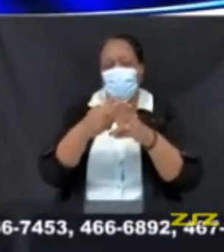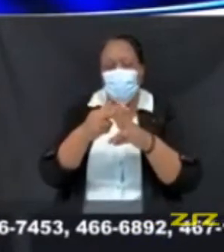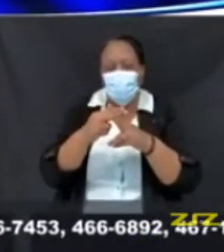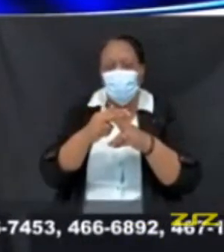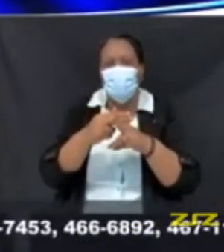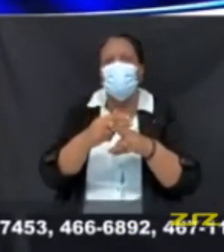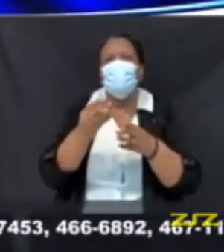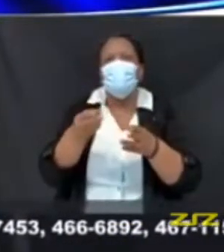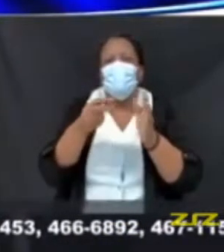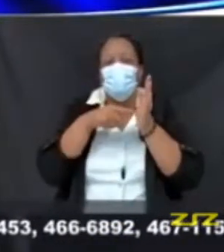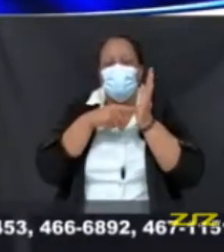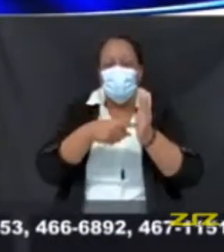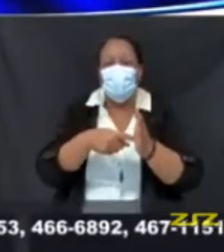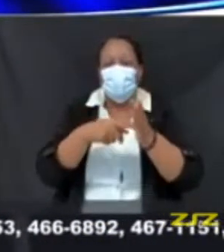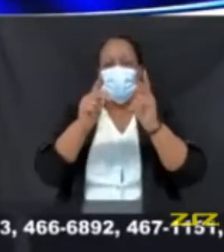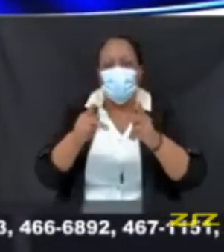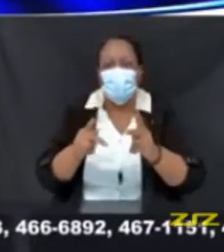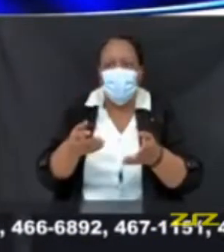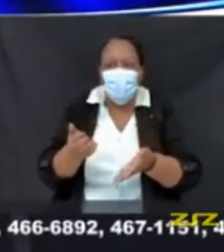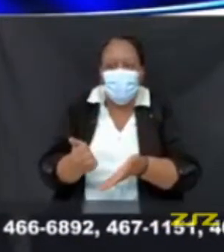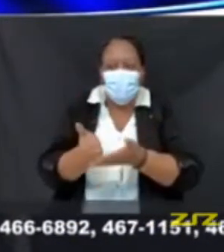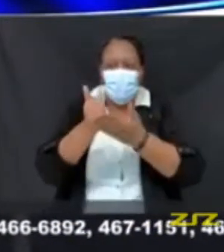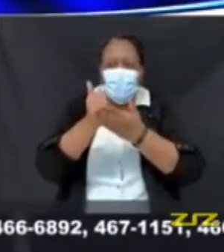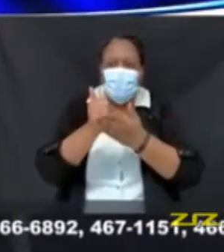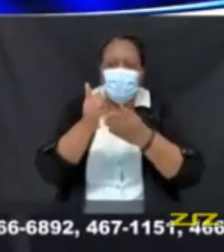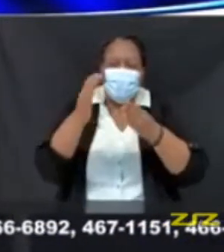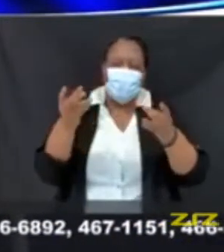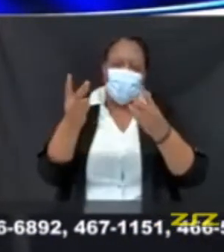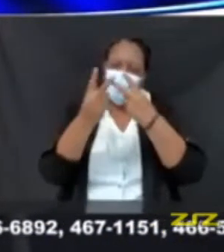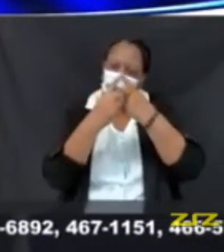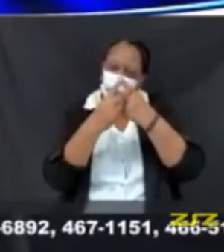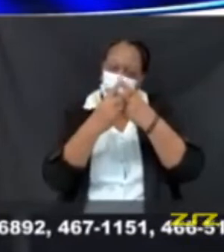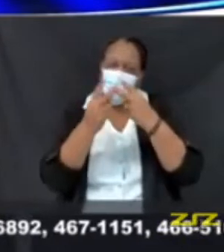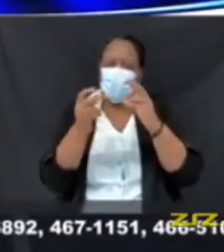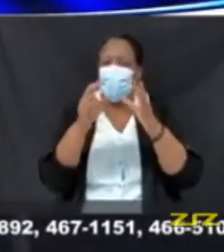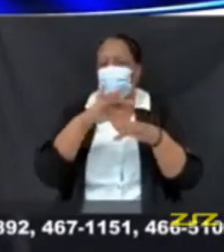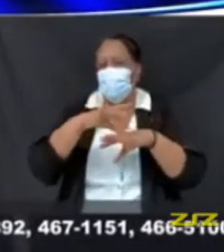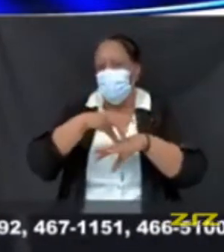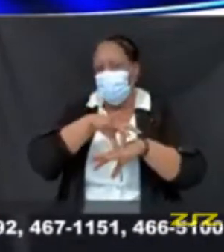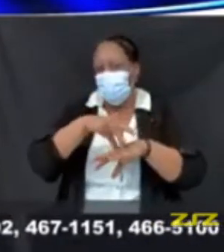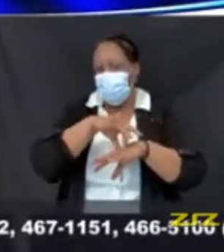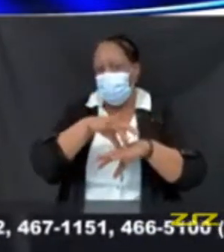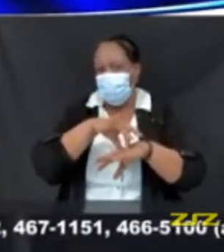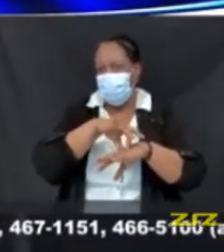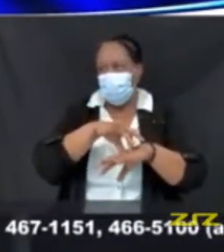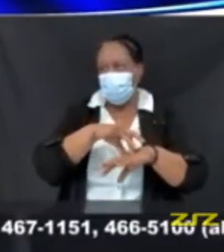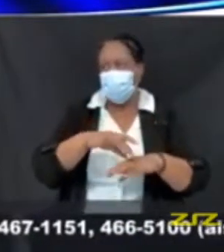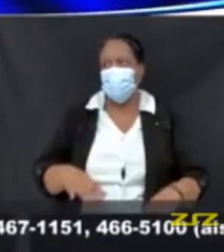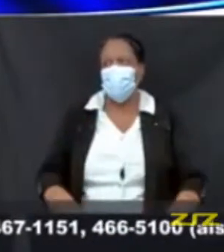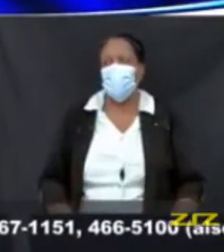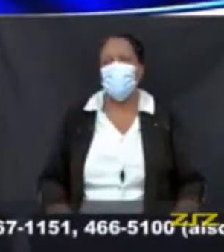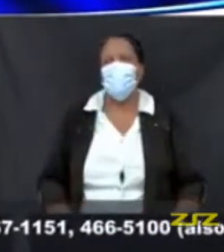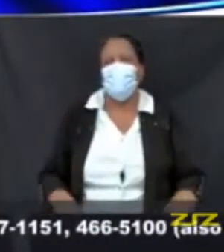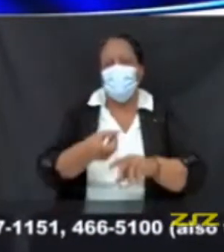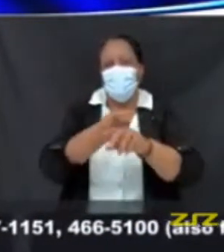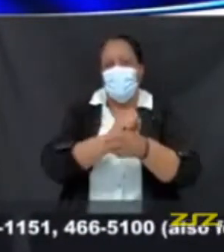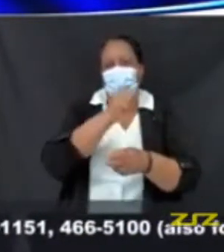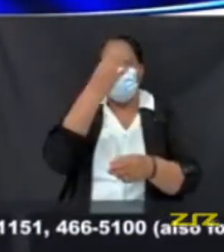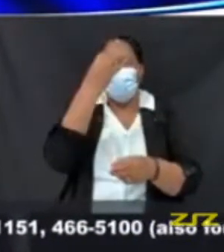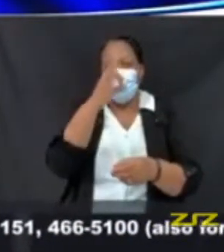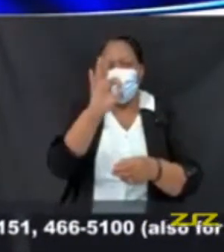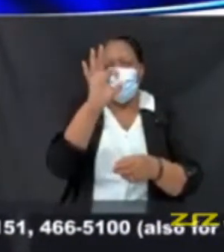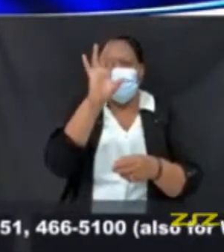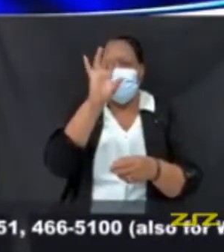support climate change adaptation across the globe. Since its inception in 1989, observances of